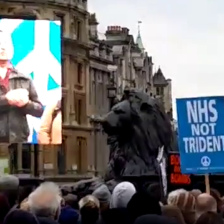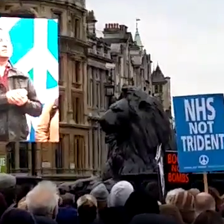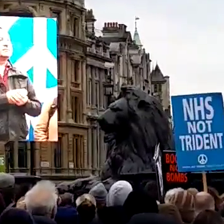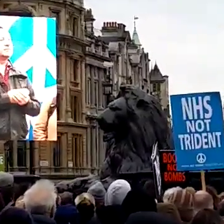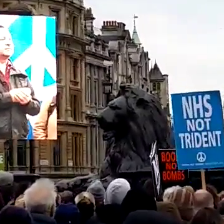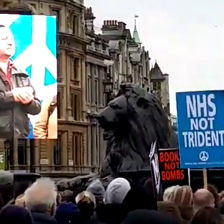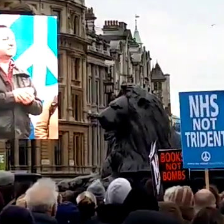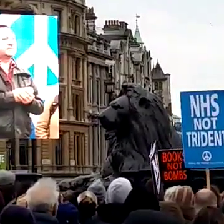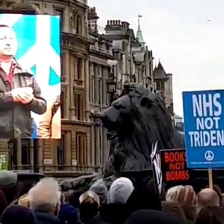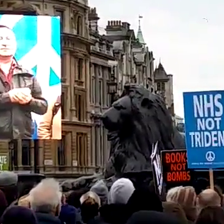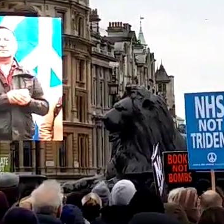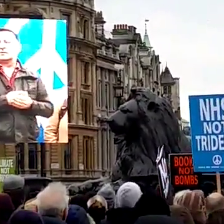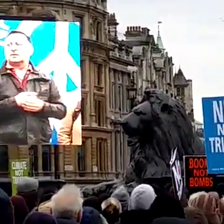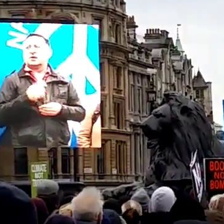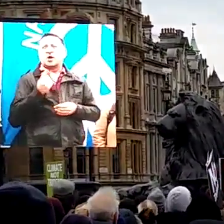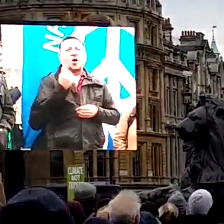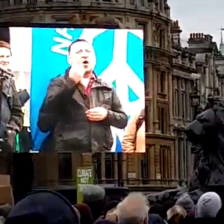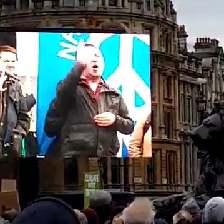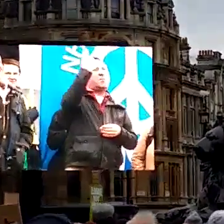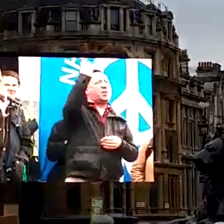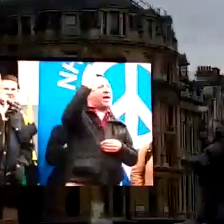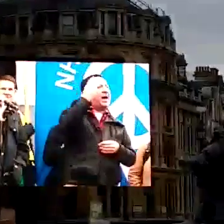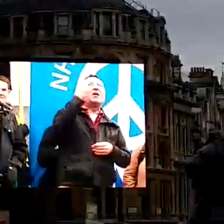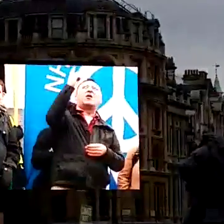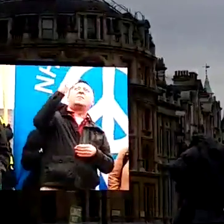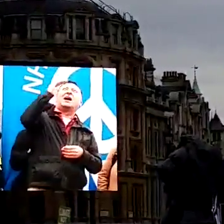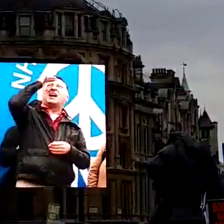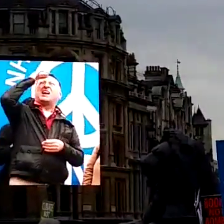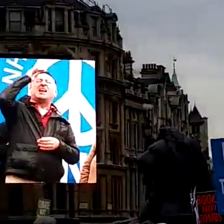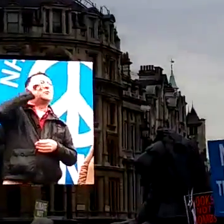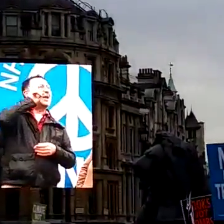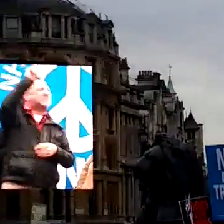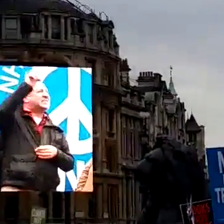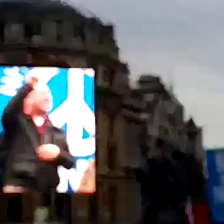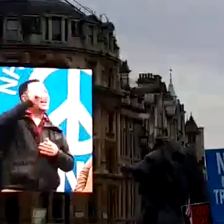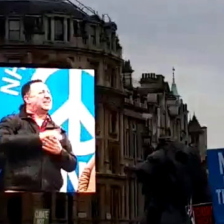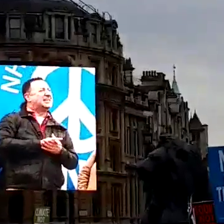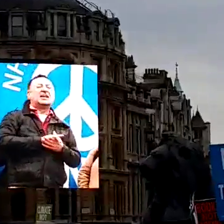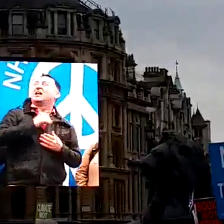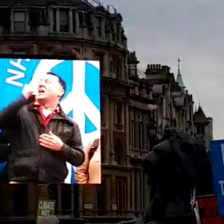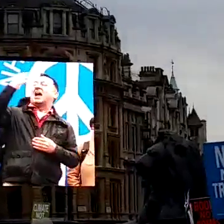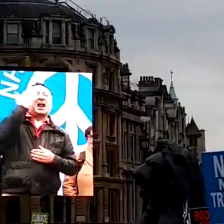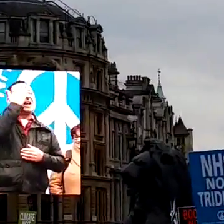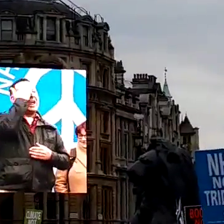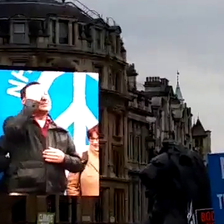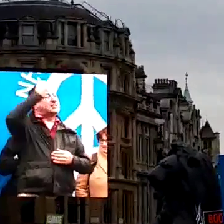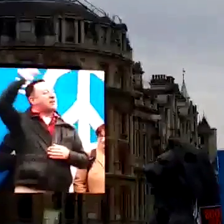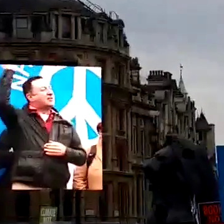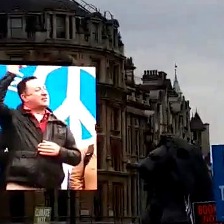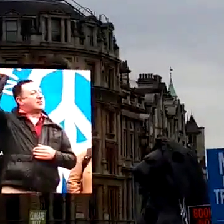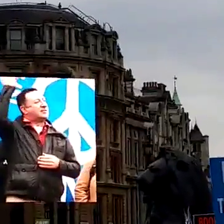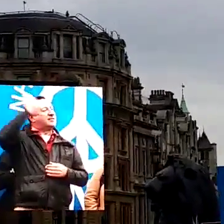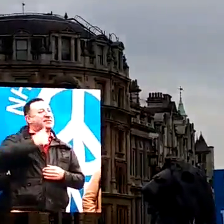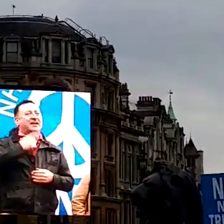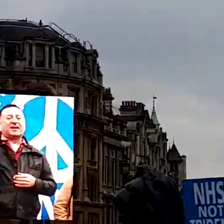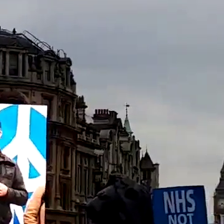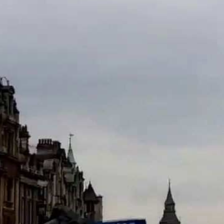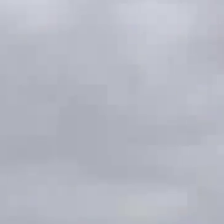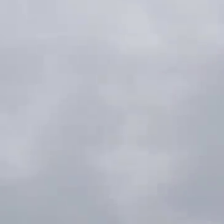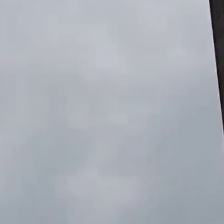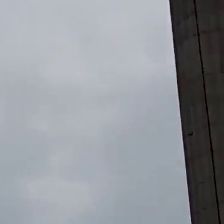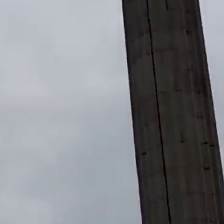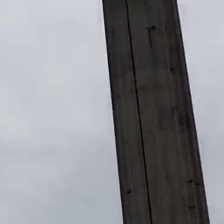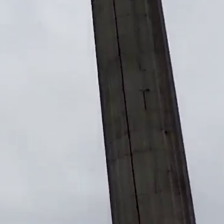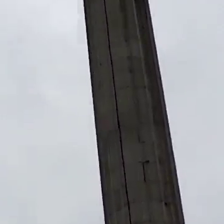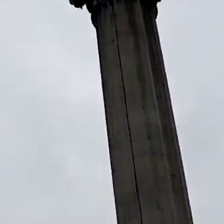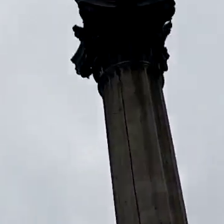He's got his back to us. Can you see up there, right at the top, Lord Nelson? He's having a bloody bad day,